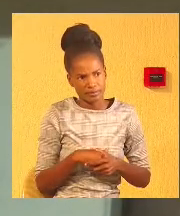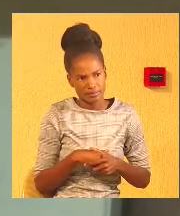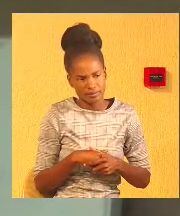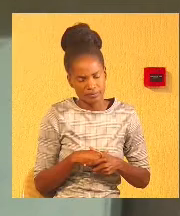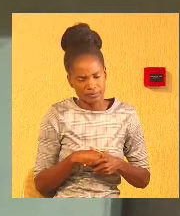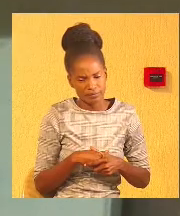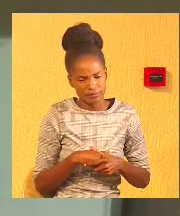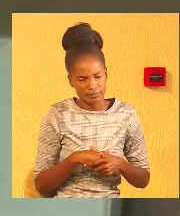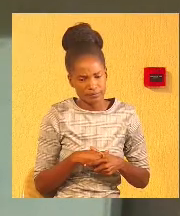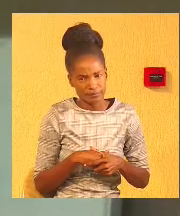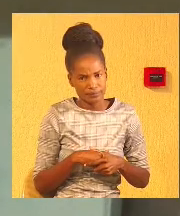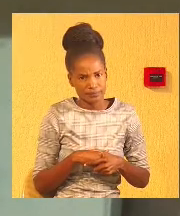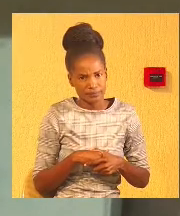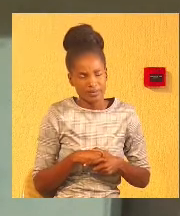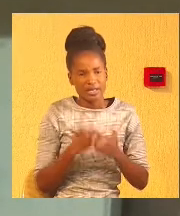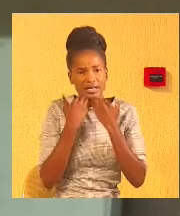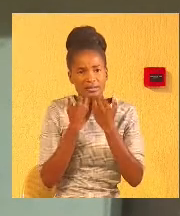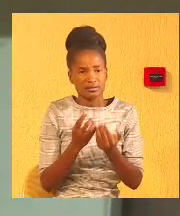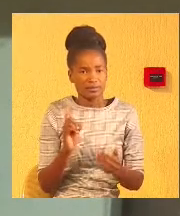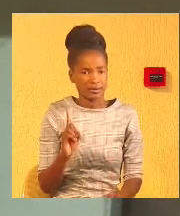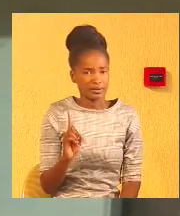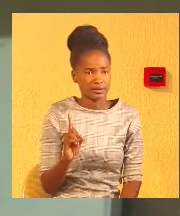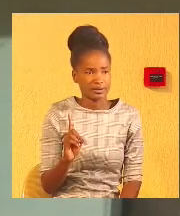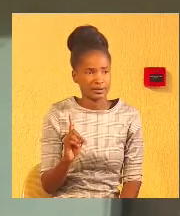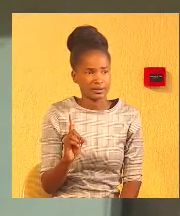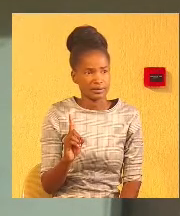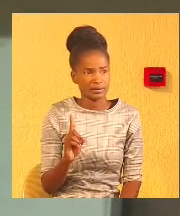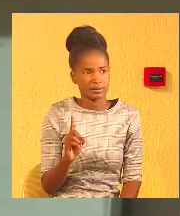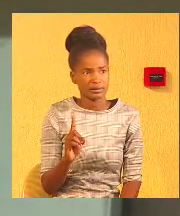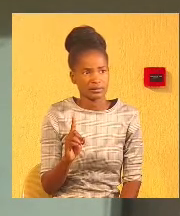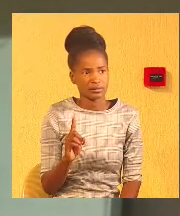to. I think the important thing as the small scale